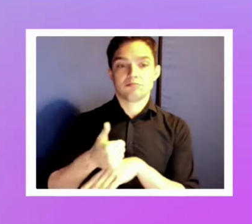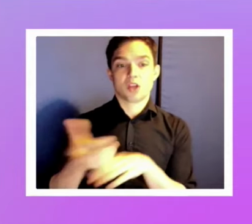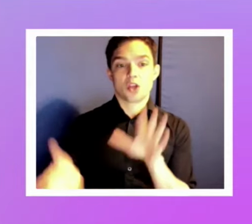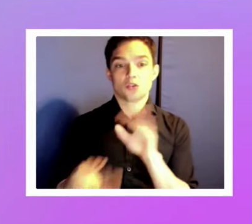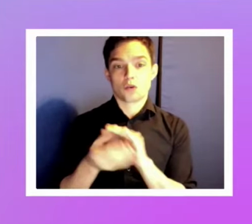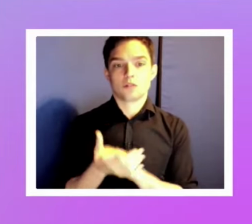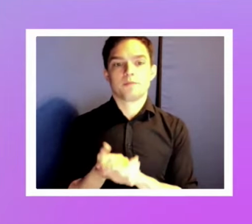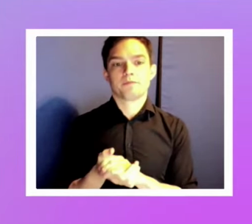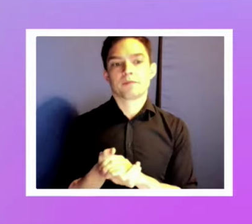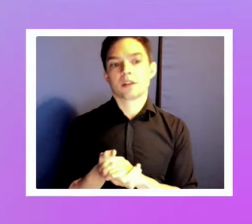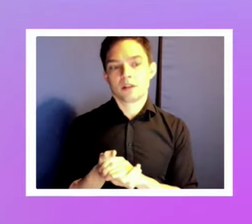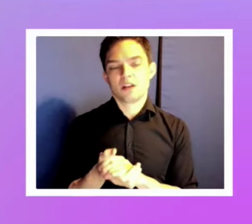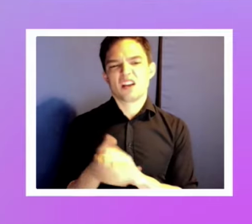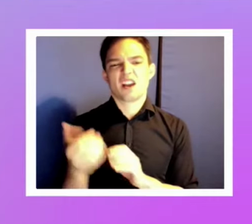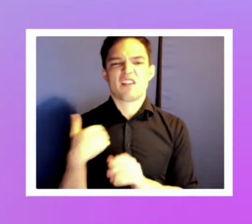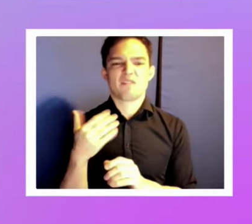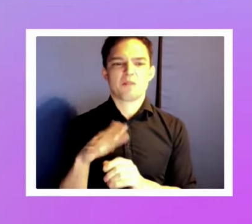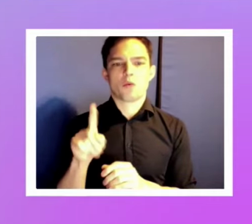There are